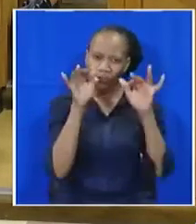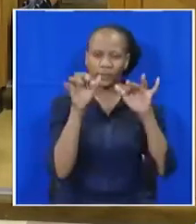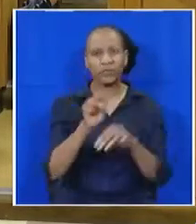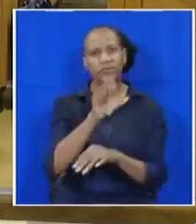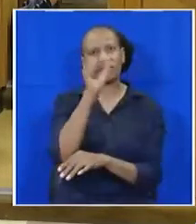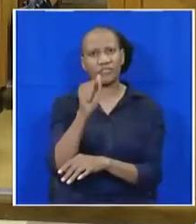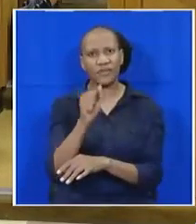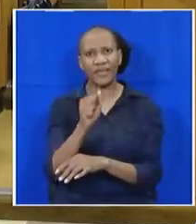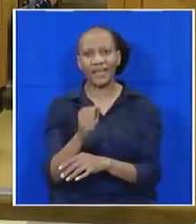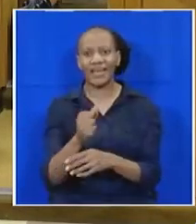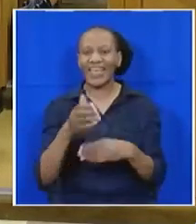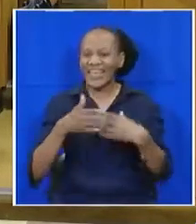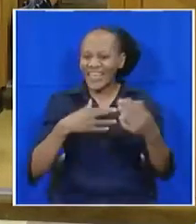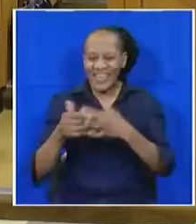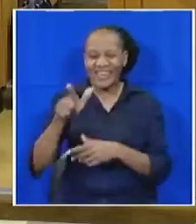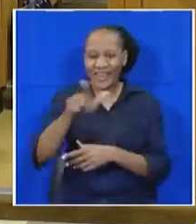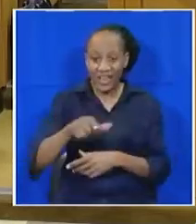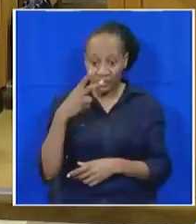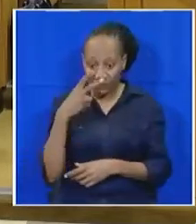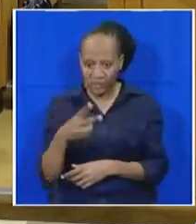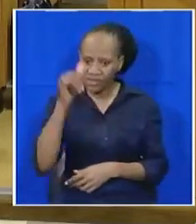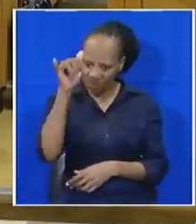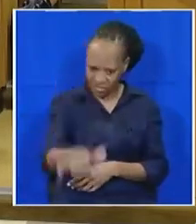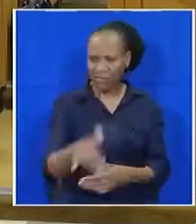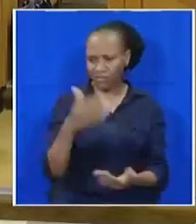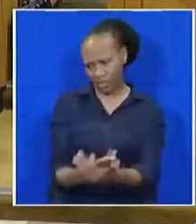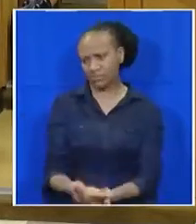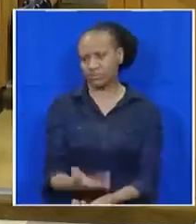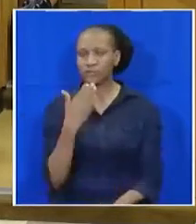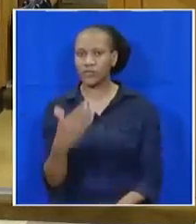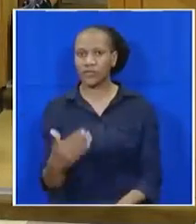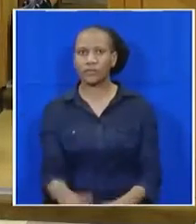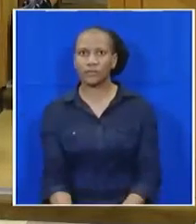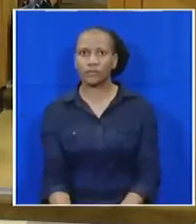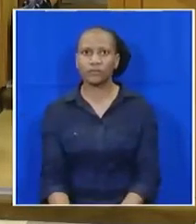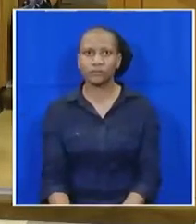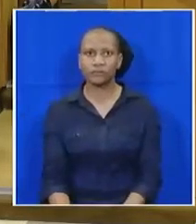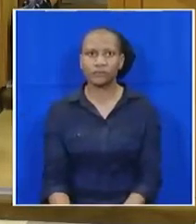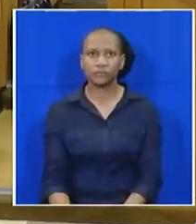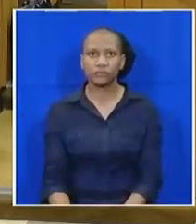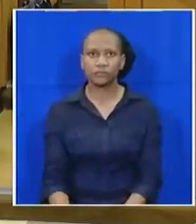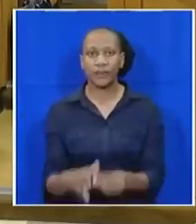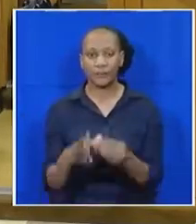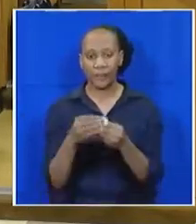occupy any lands that they see. Thank you. Honorable Member.